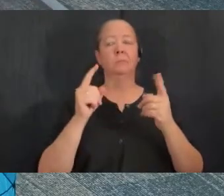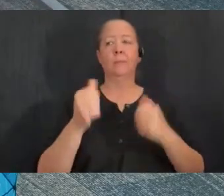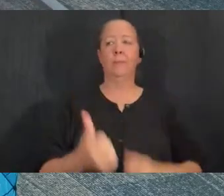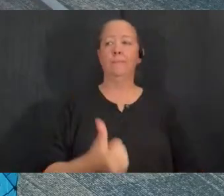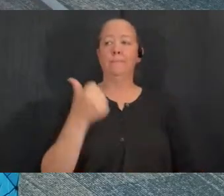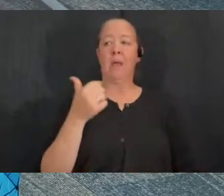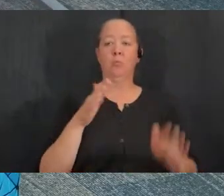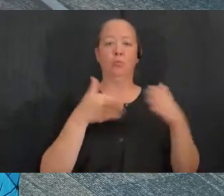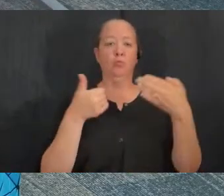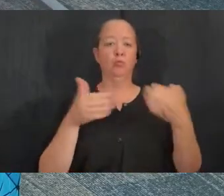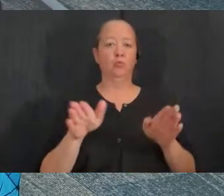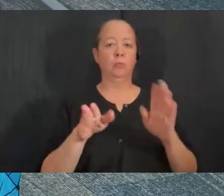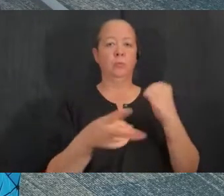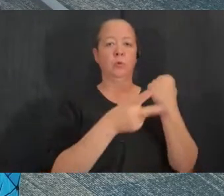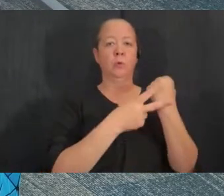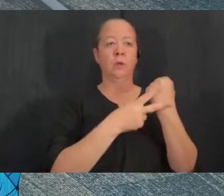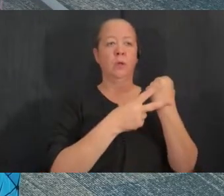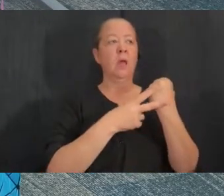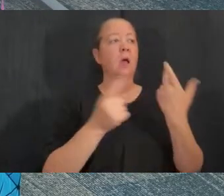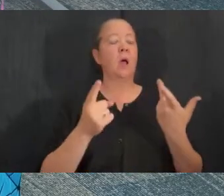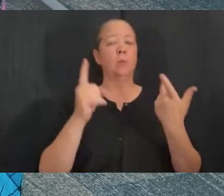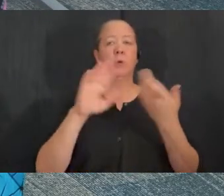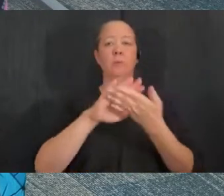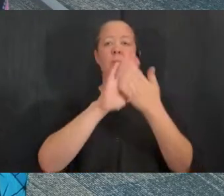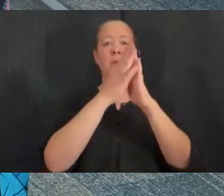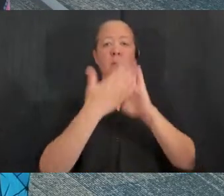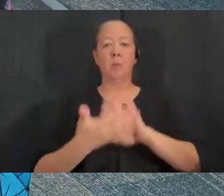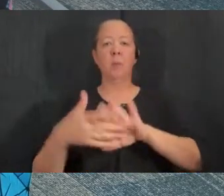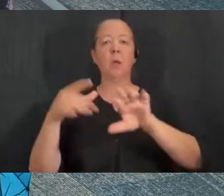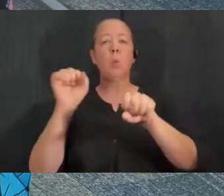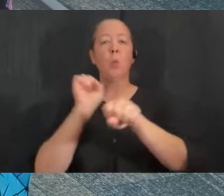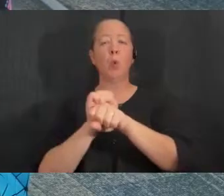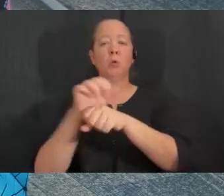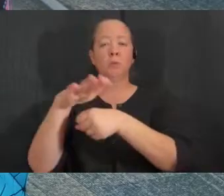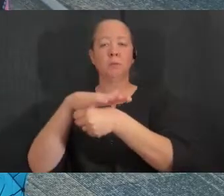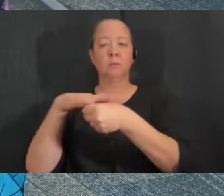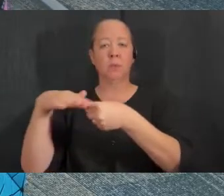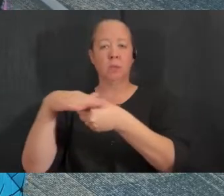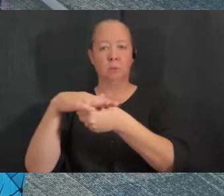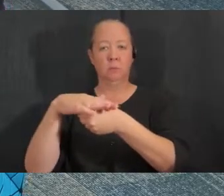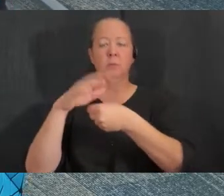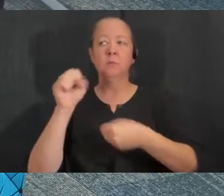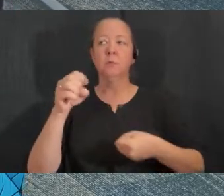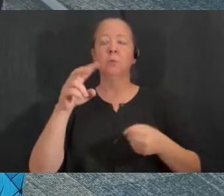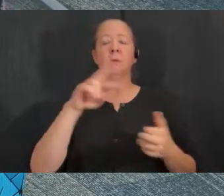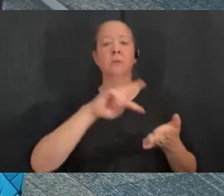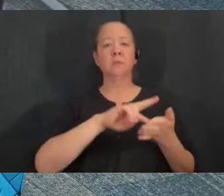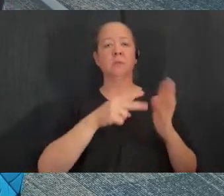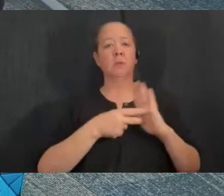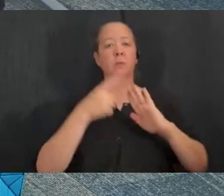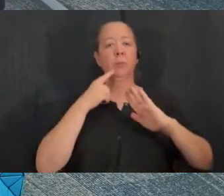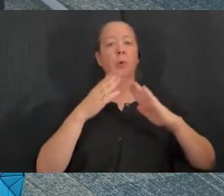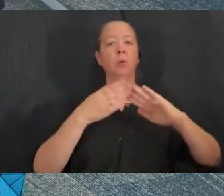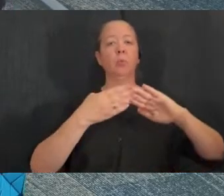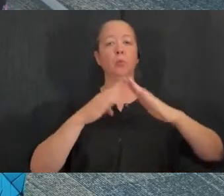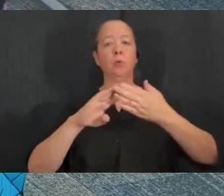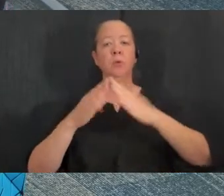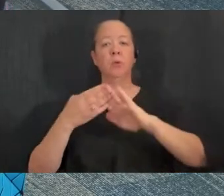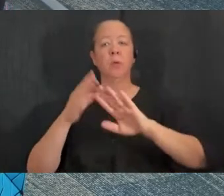of it into a workshop space. And so my intent there is for it to be a community workshop and crafting